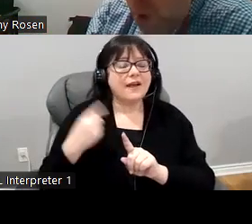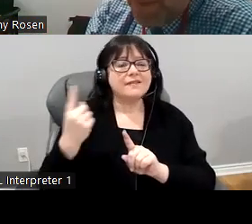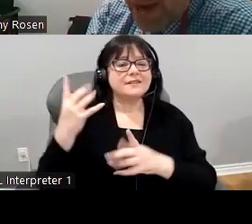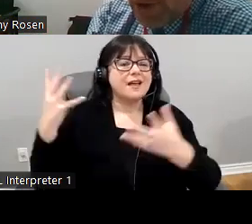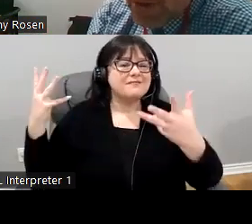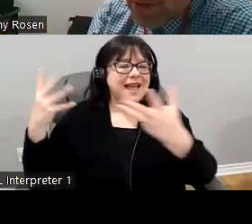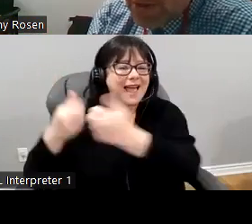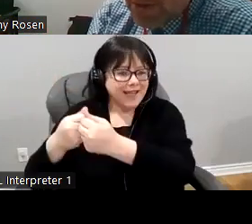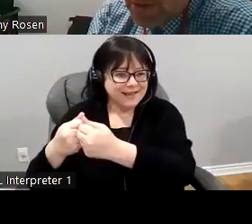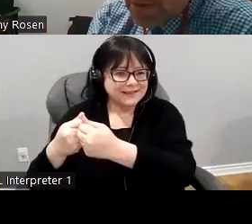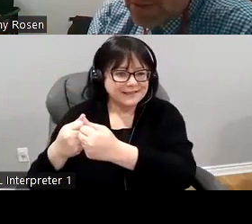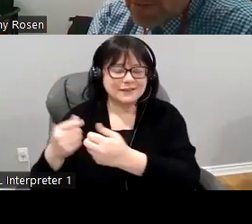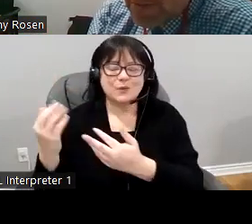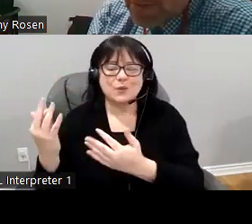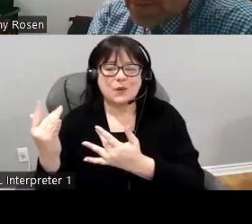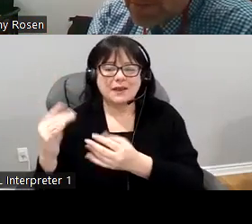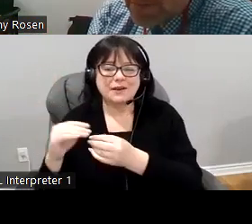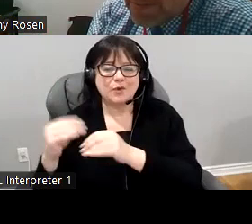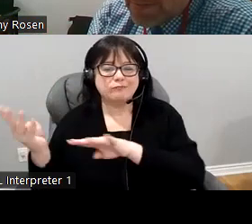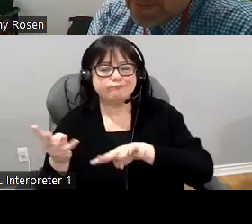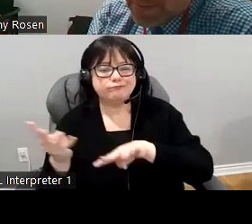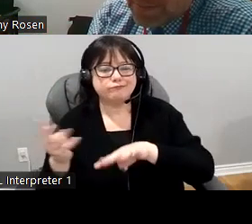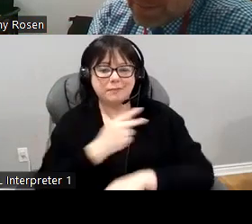15 more patients.